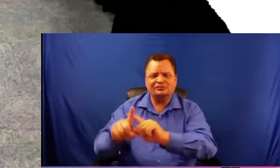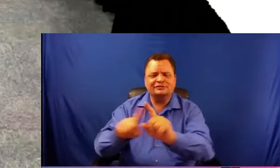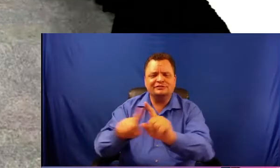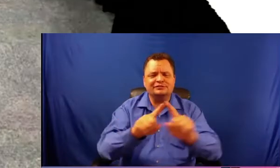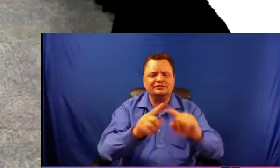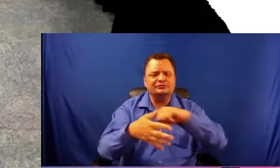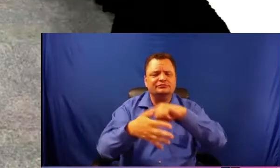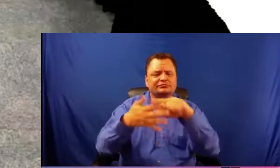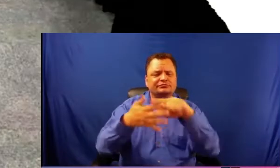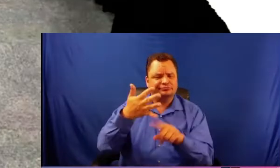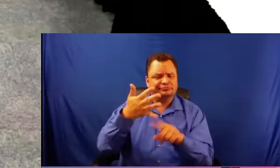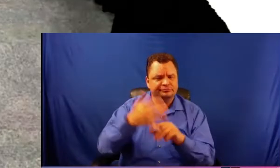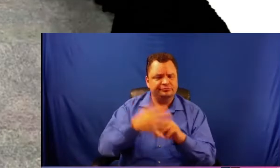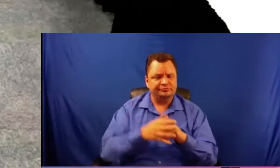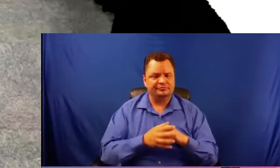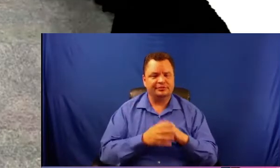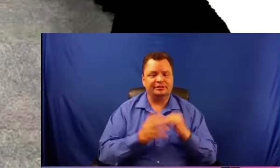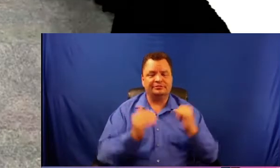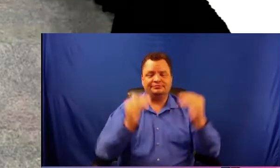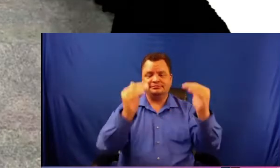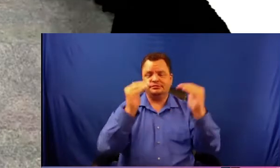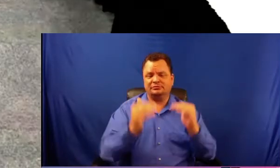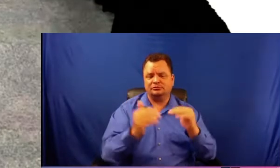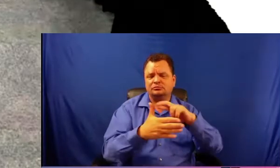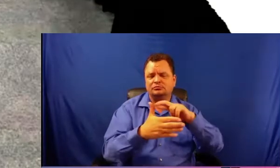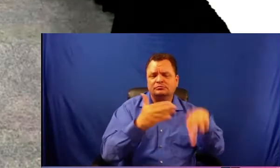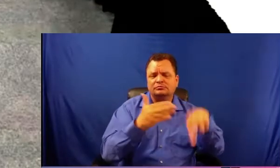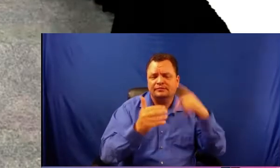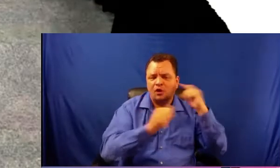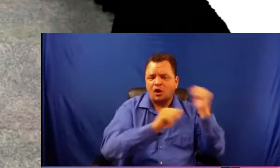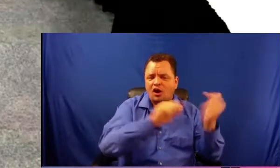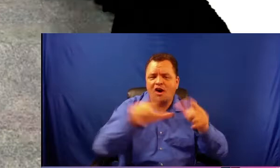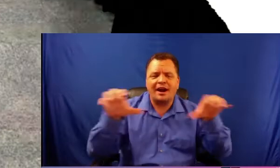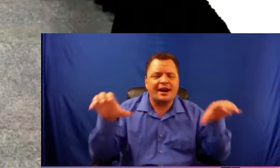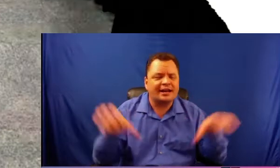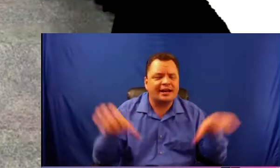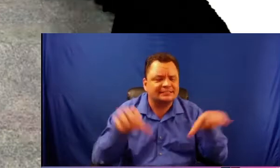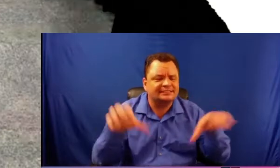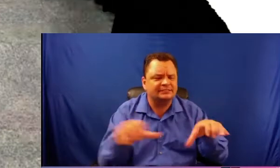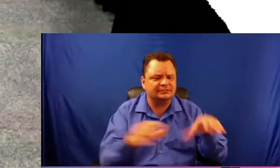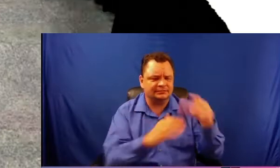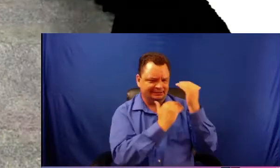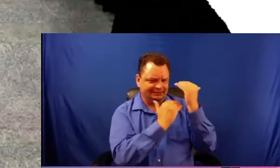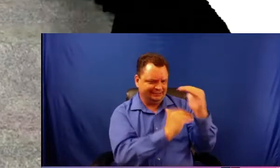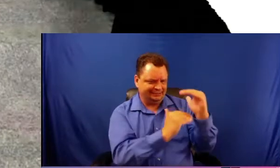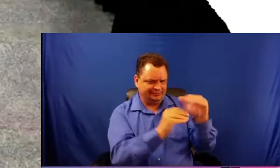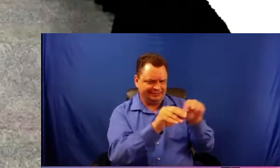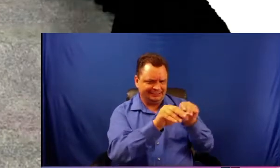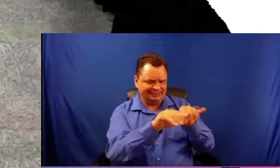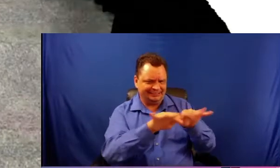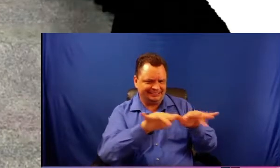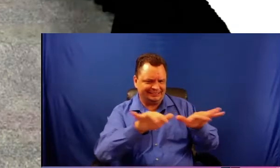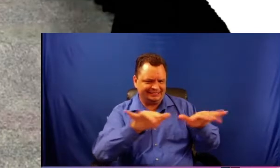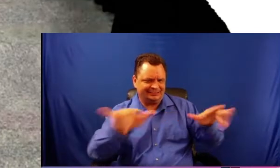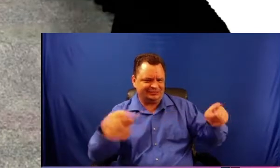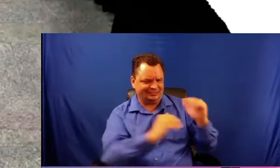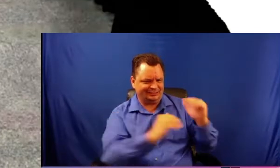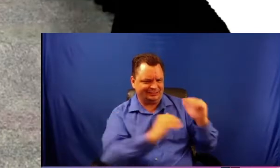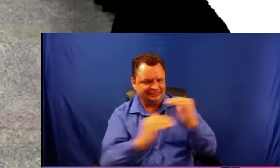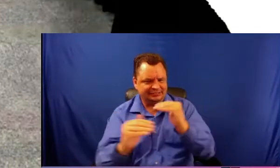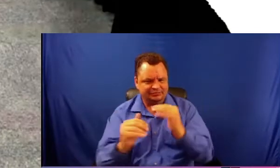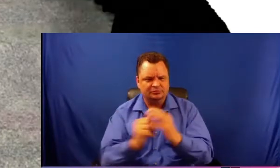all activities will contribute to the containment of COVID-19 and to provide high quality public health surveillance